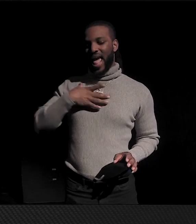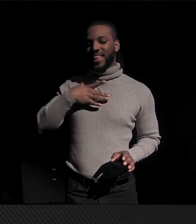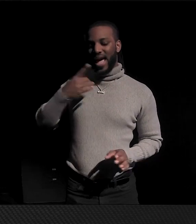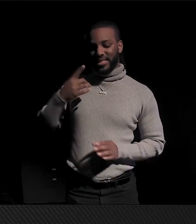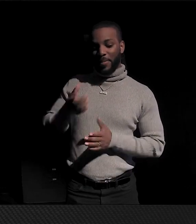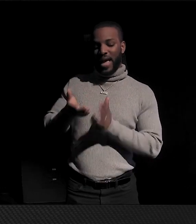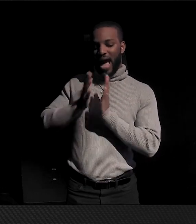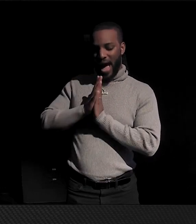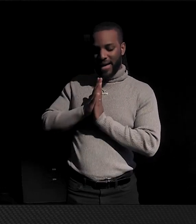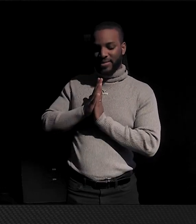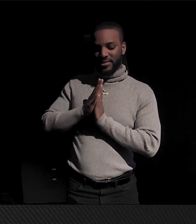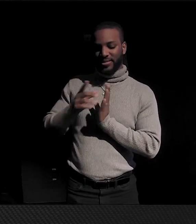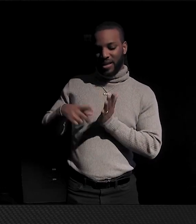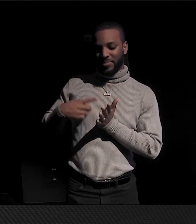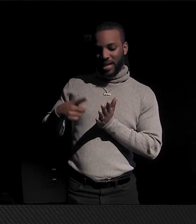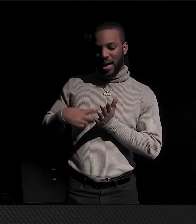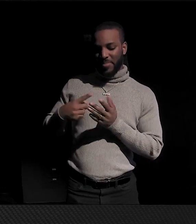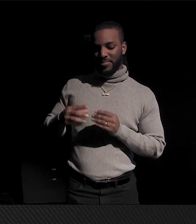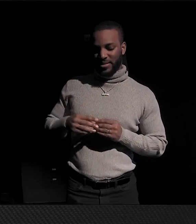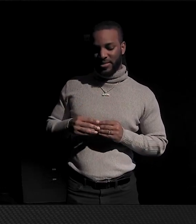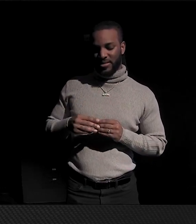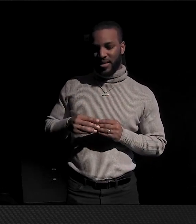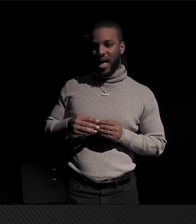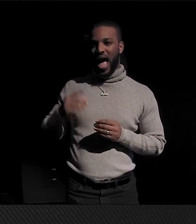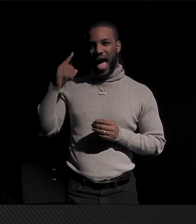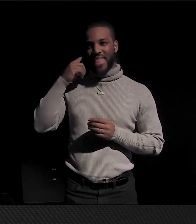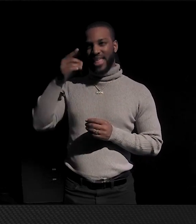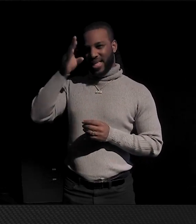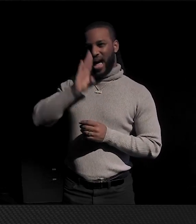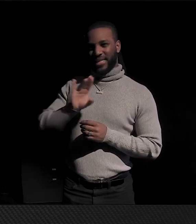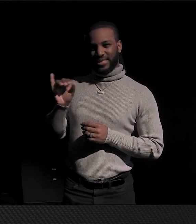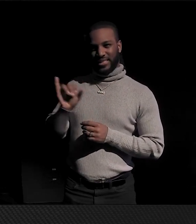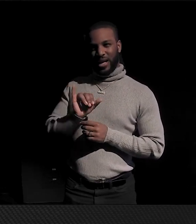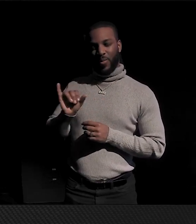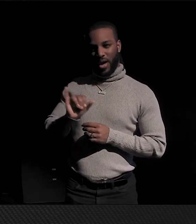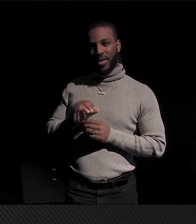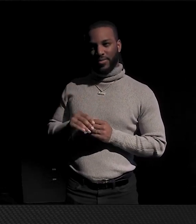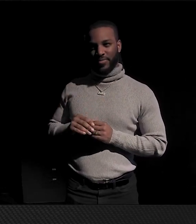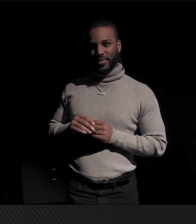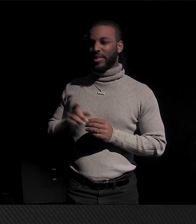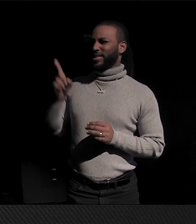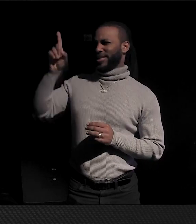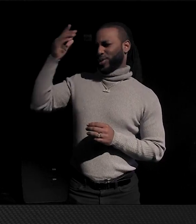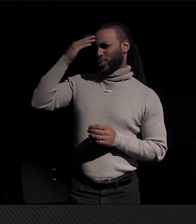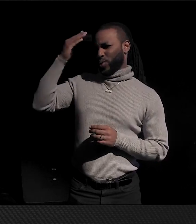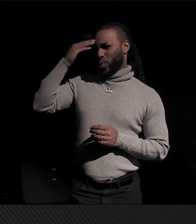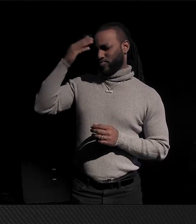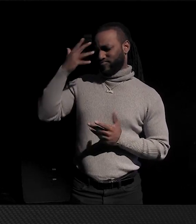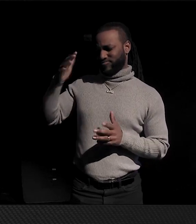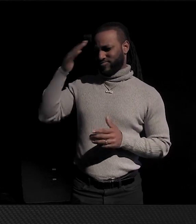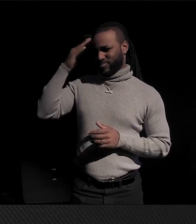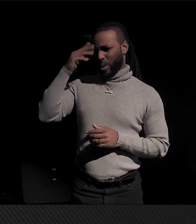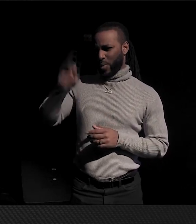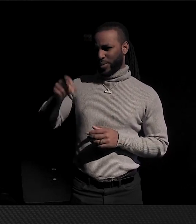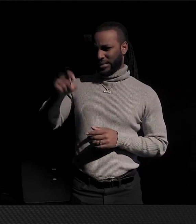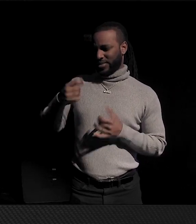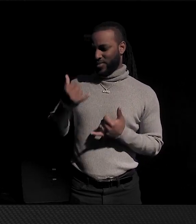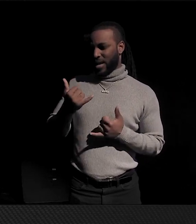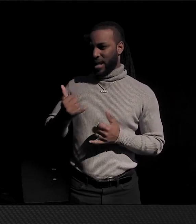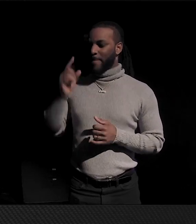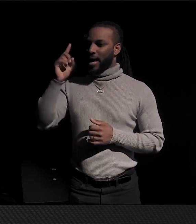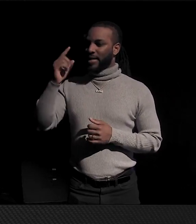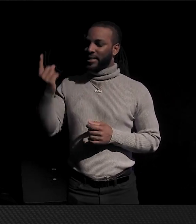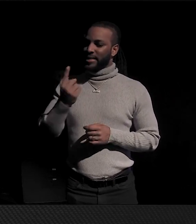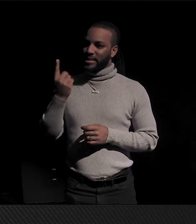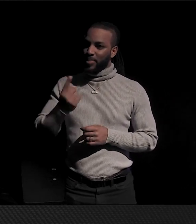asked sometimes. And I think God's the same way. He knows what we need right now in this moment, but there's